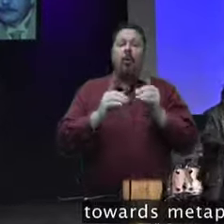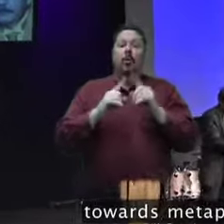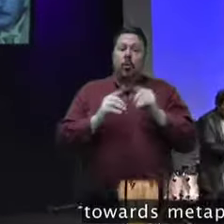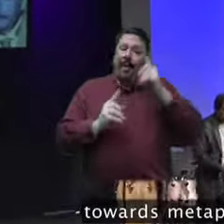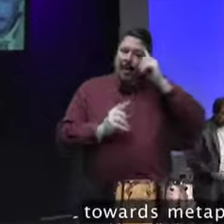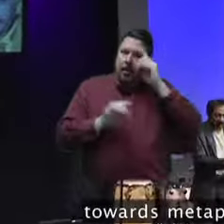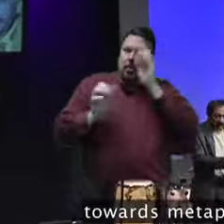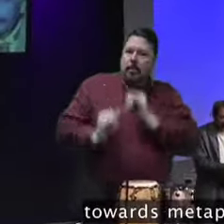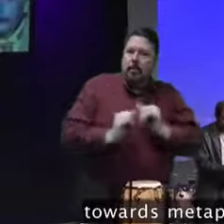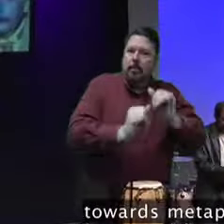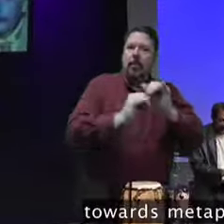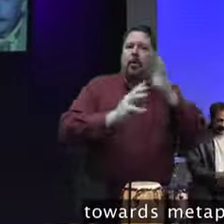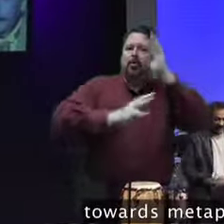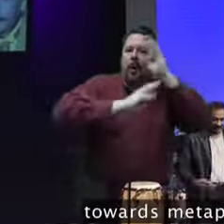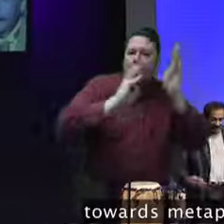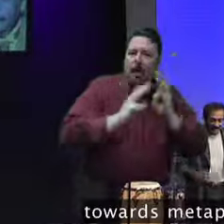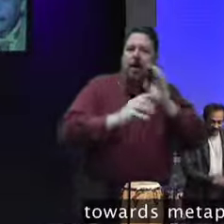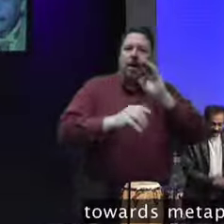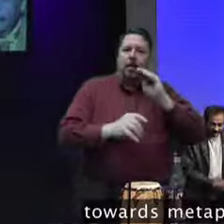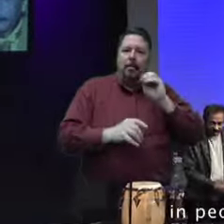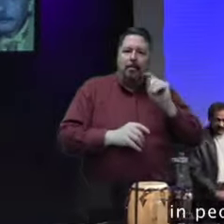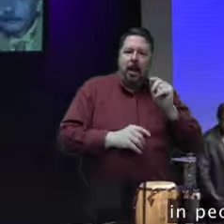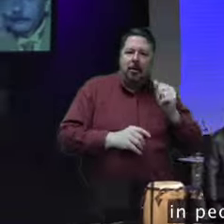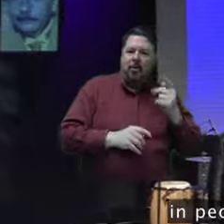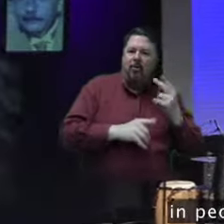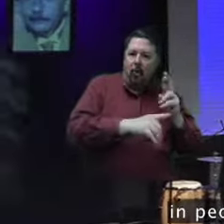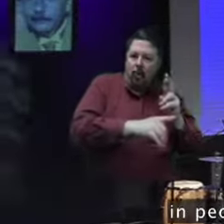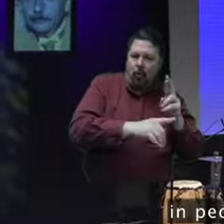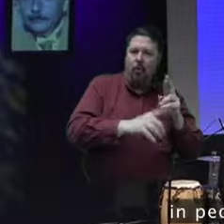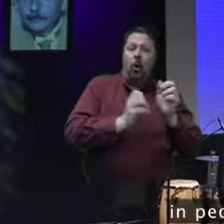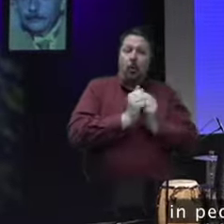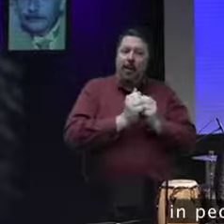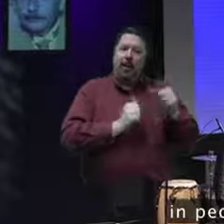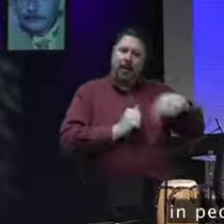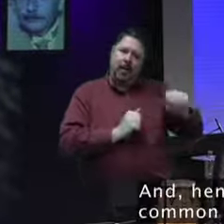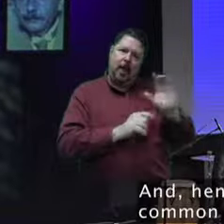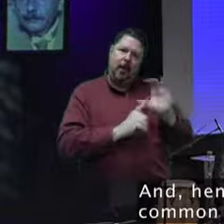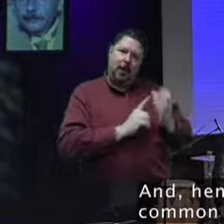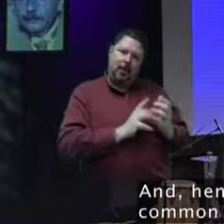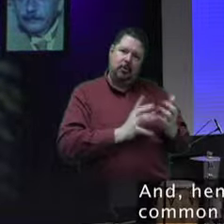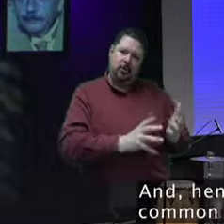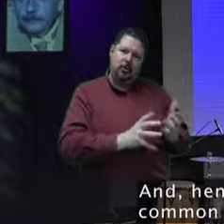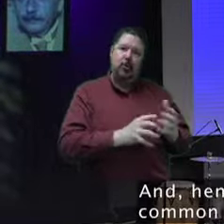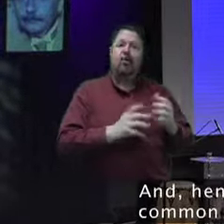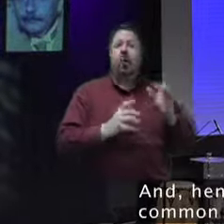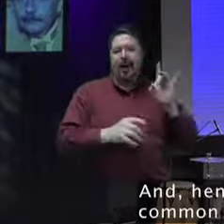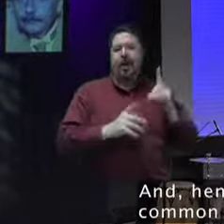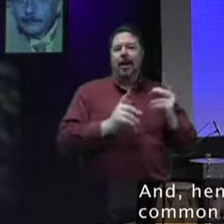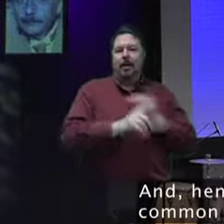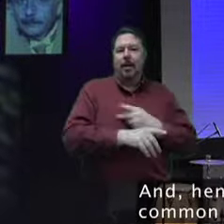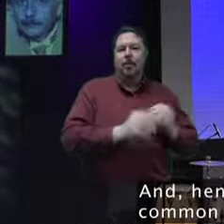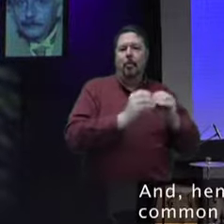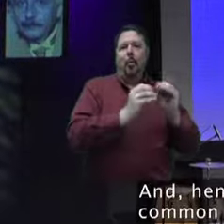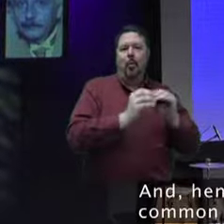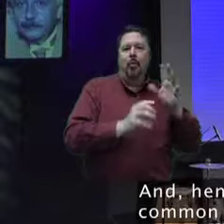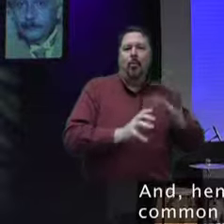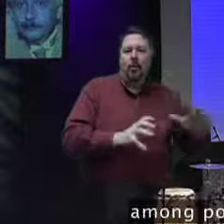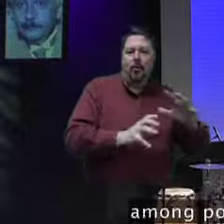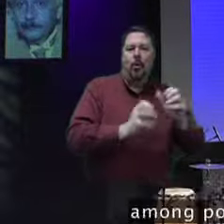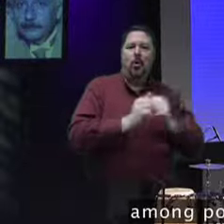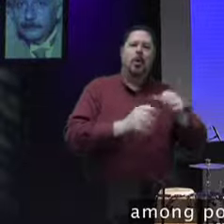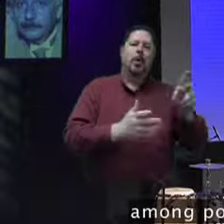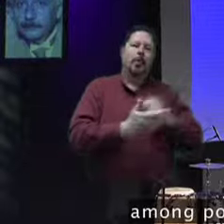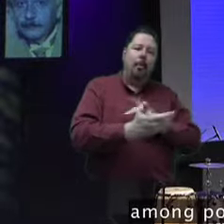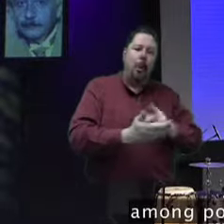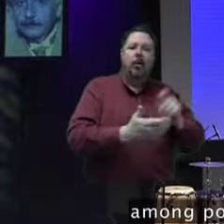towards metaphorical thinking and creativity in people with synesthesia. And hence, the eight times more common incidence of